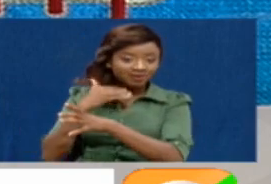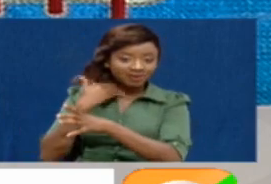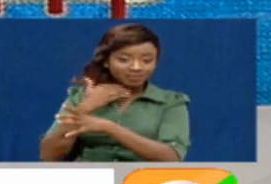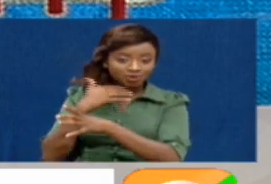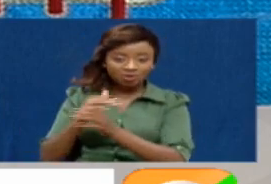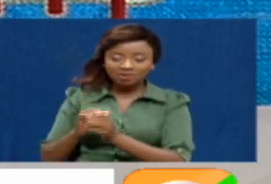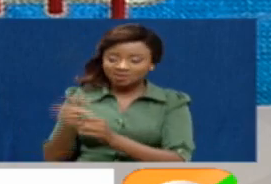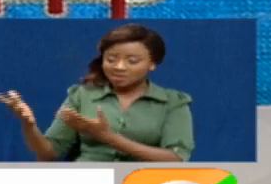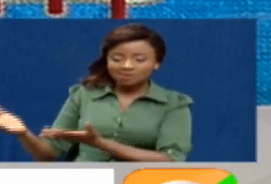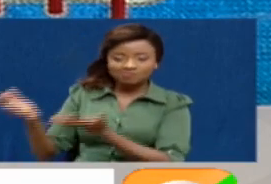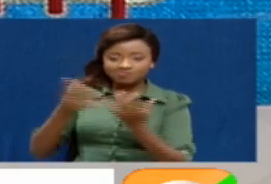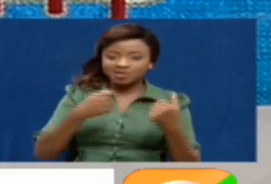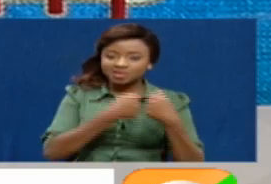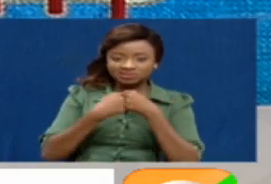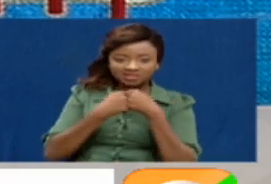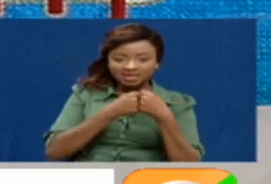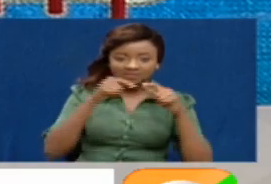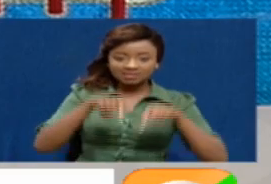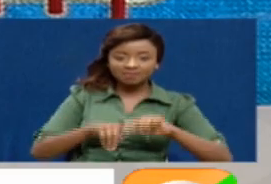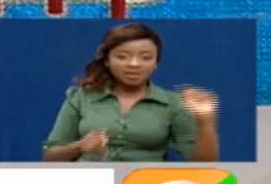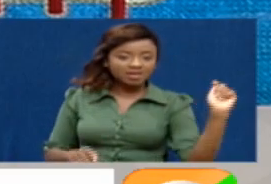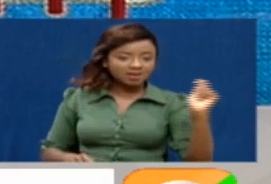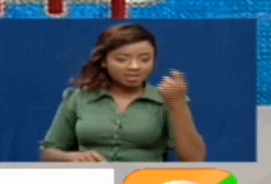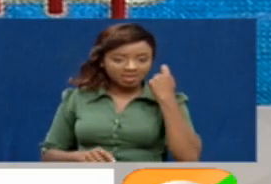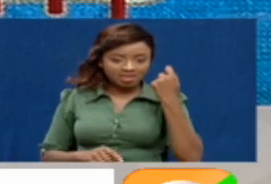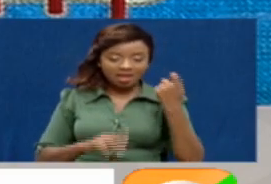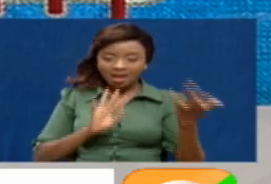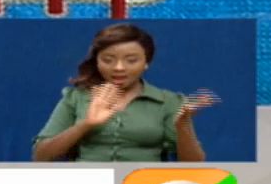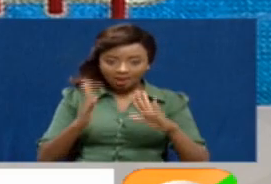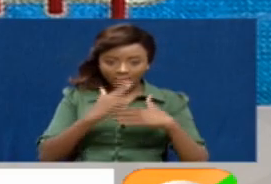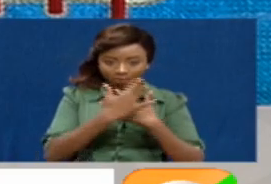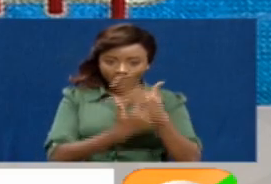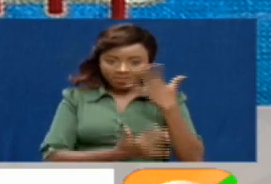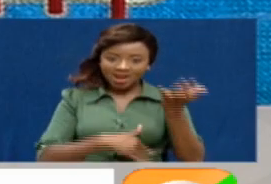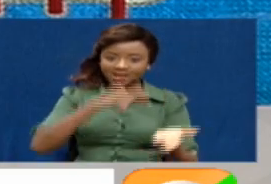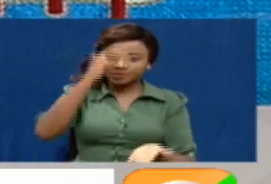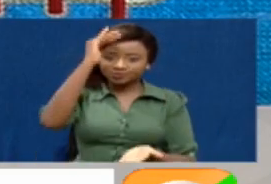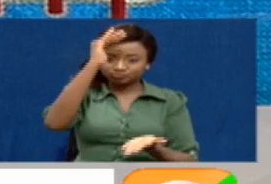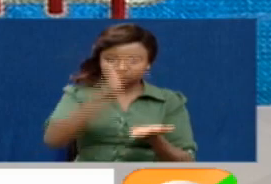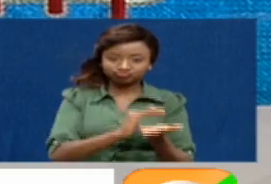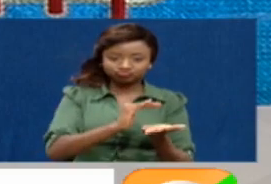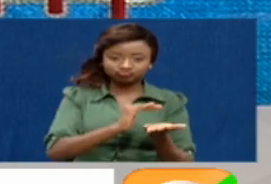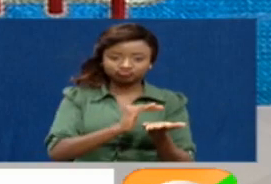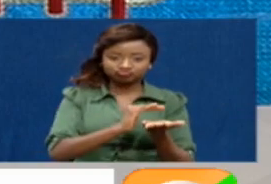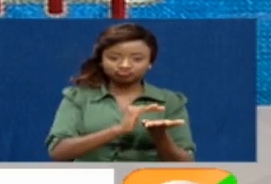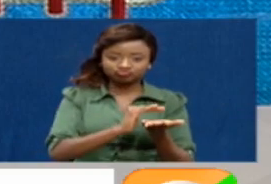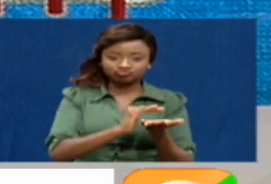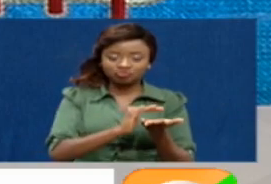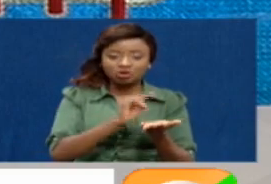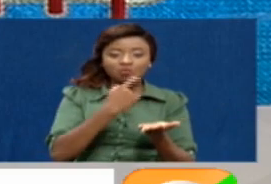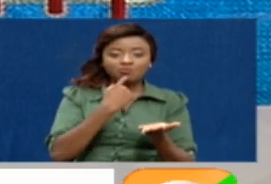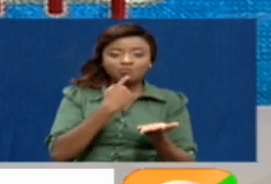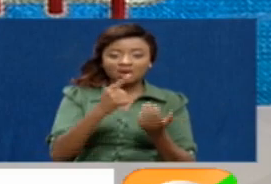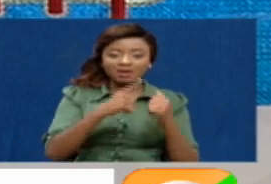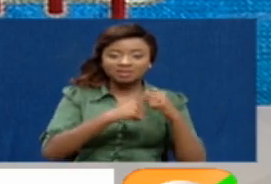challenges that have locked the Kenya blood transfusion system that has seen the amount of blood drop to just